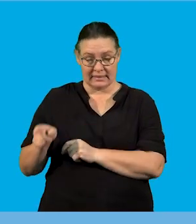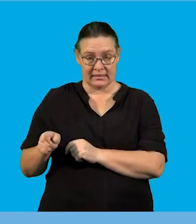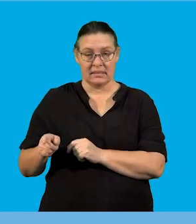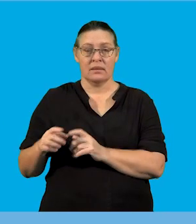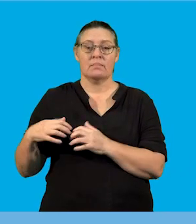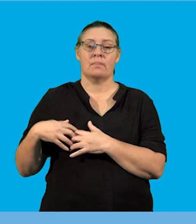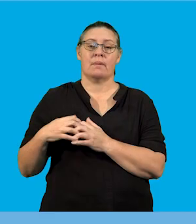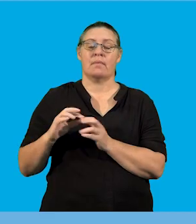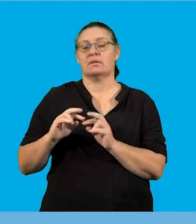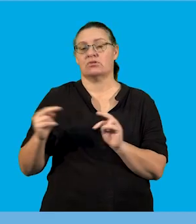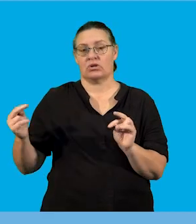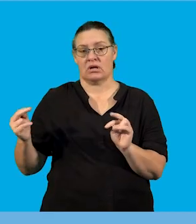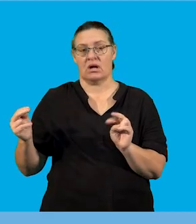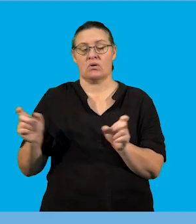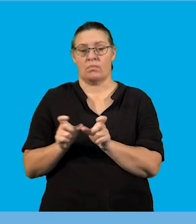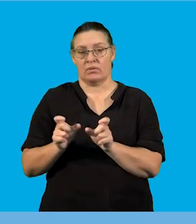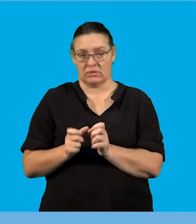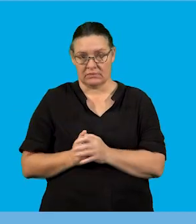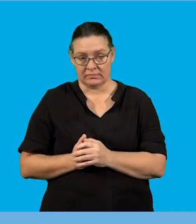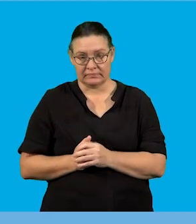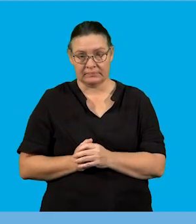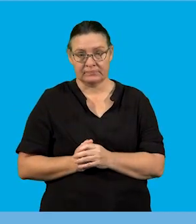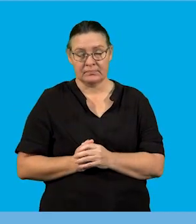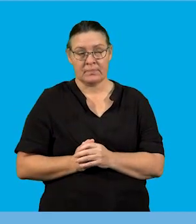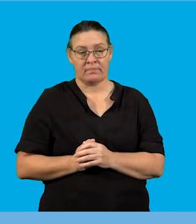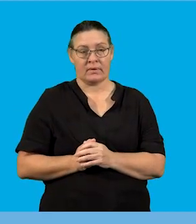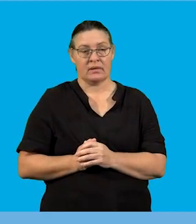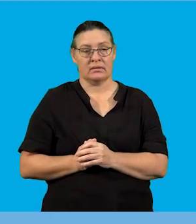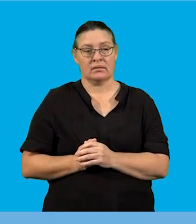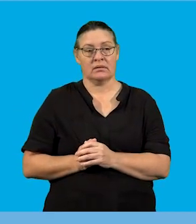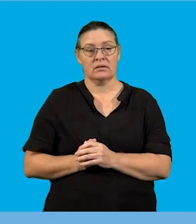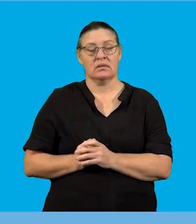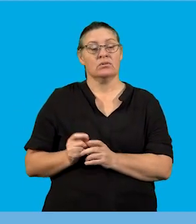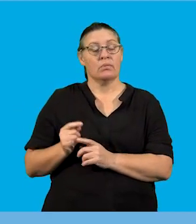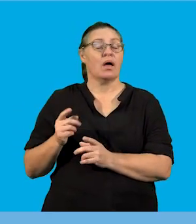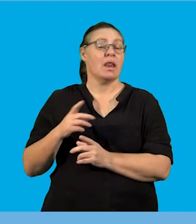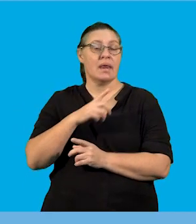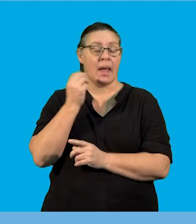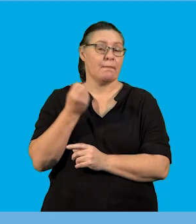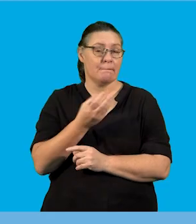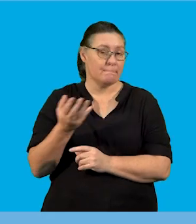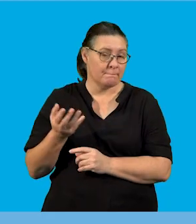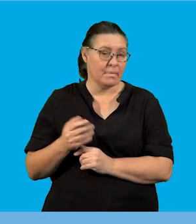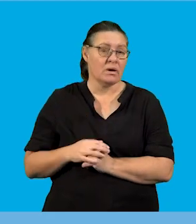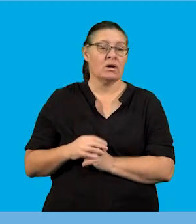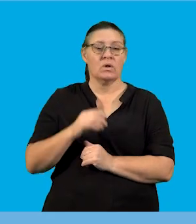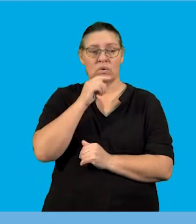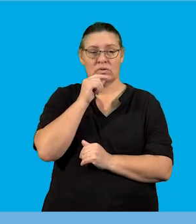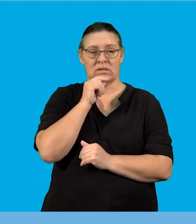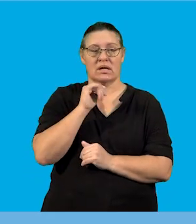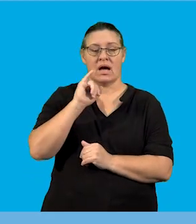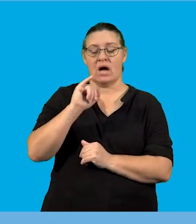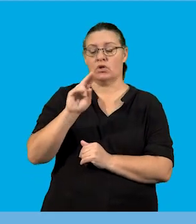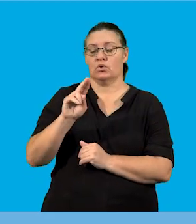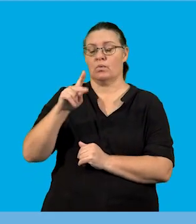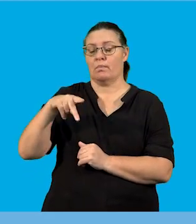those combine, they only form the second type of the compounds. So in order to be able to name these compounds,